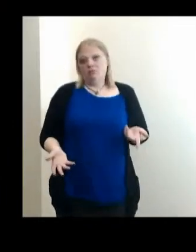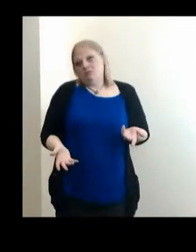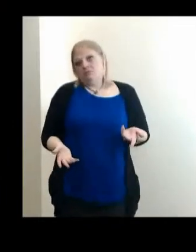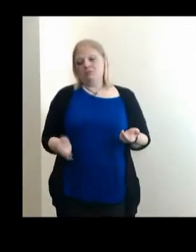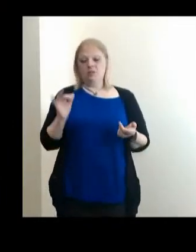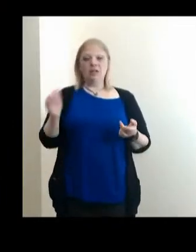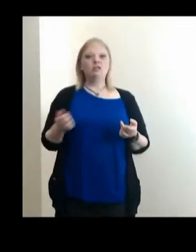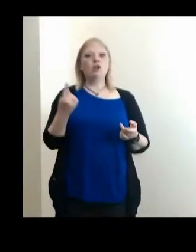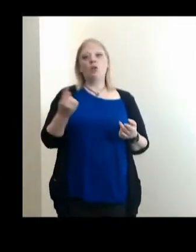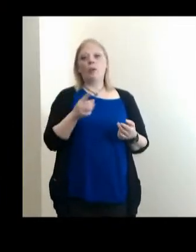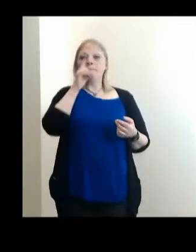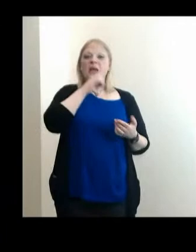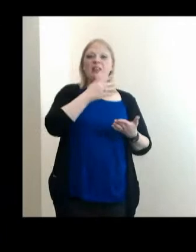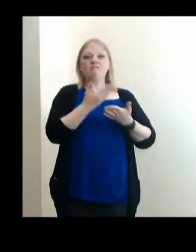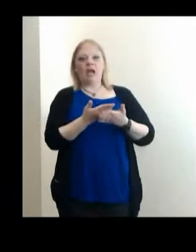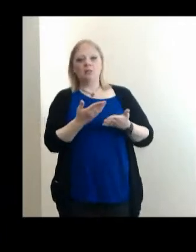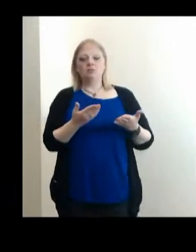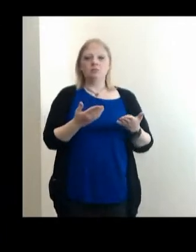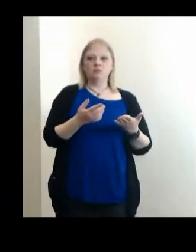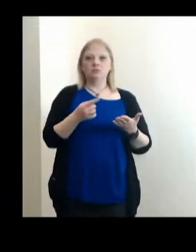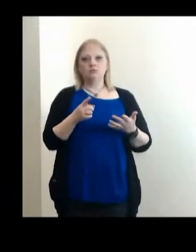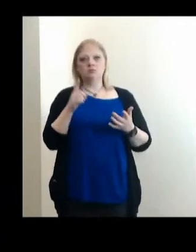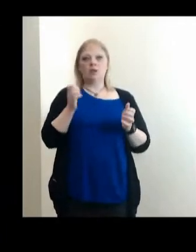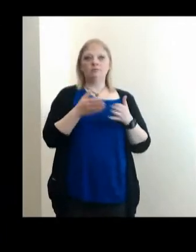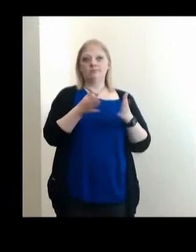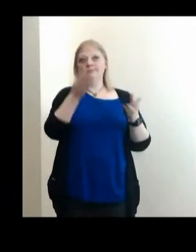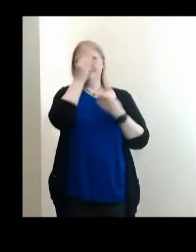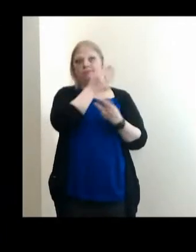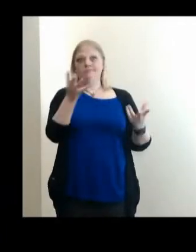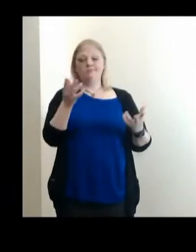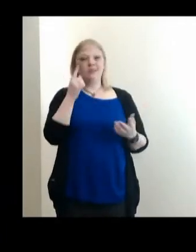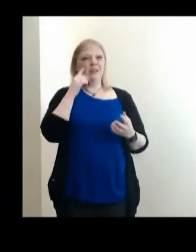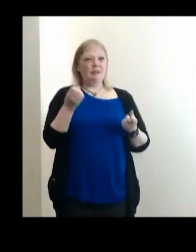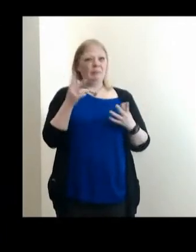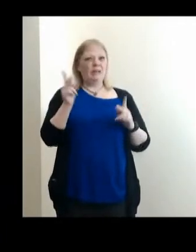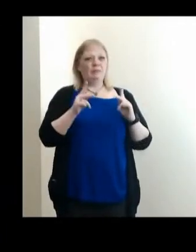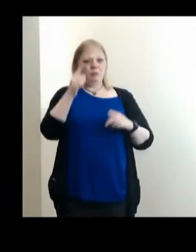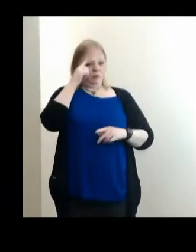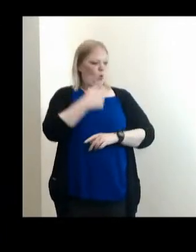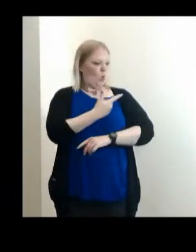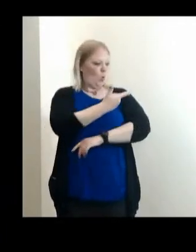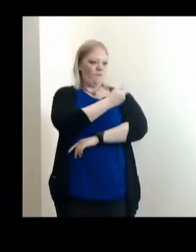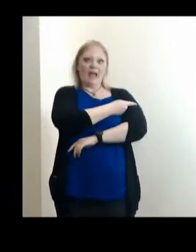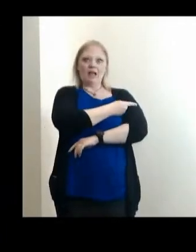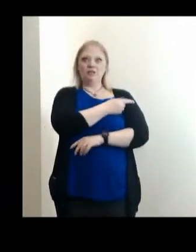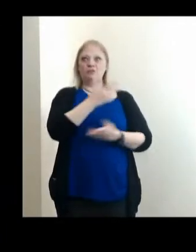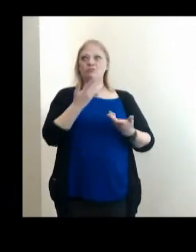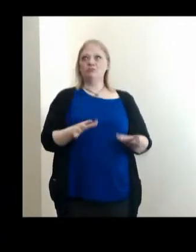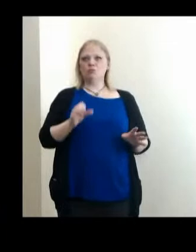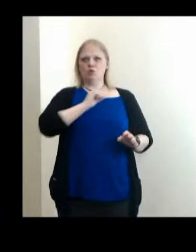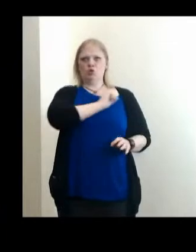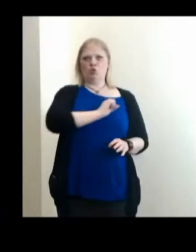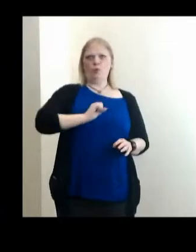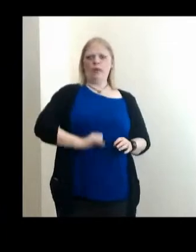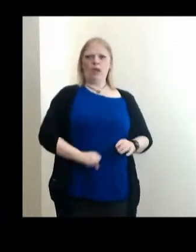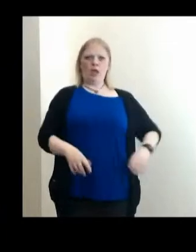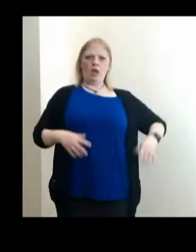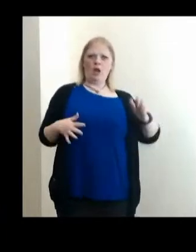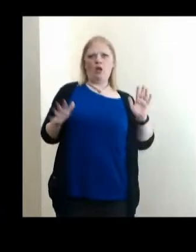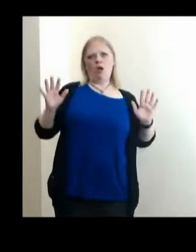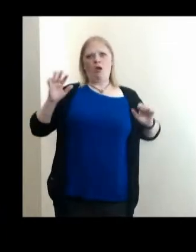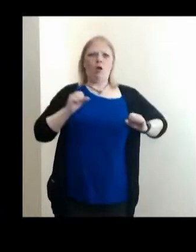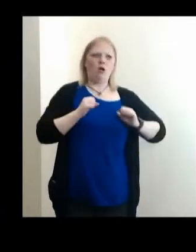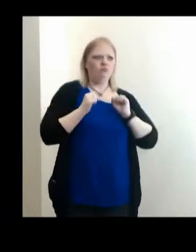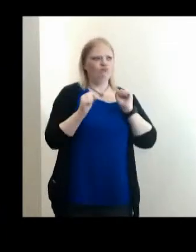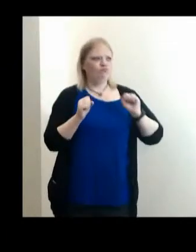another one that's a myth and fact that we have to get out in the public, and I think a lot of the public thinks once they're vaccinated, they're like Superman, they're invulnerable, they got bullets